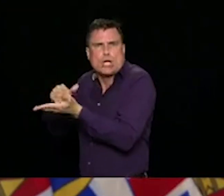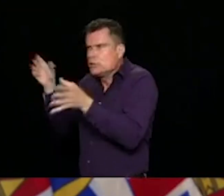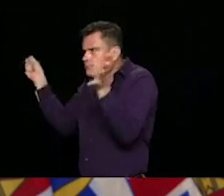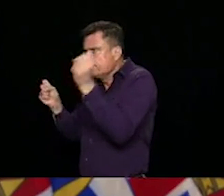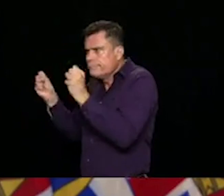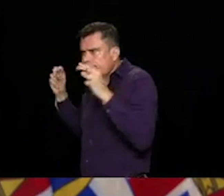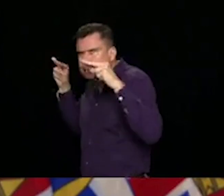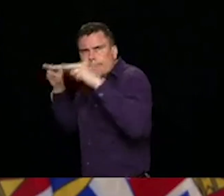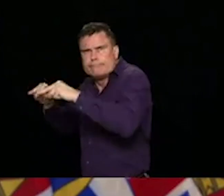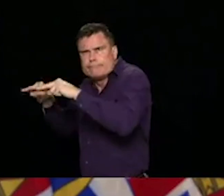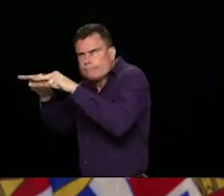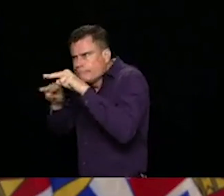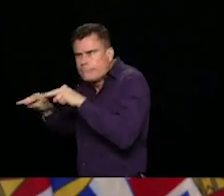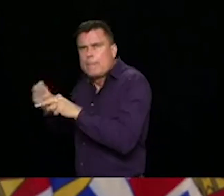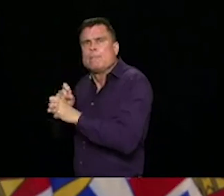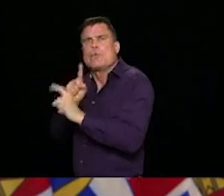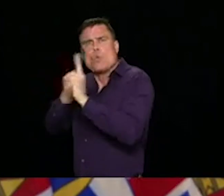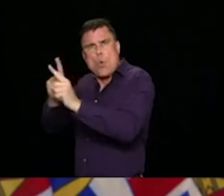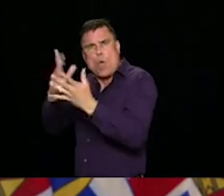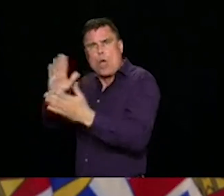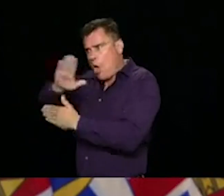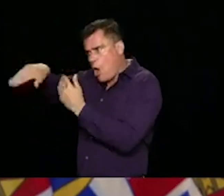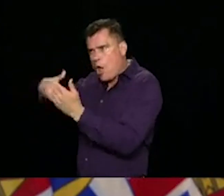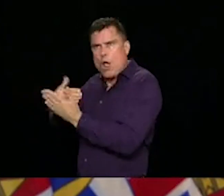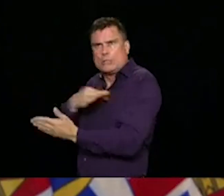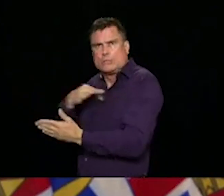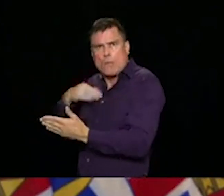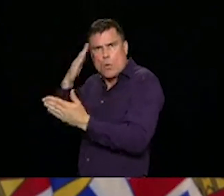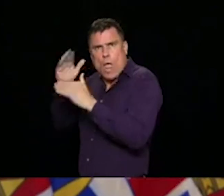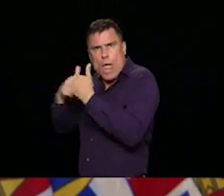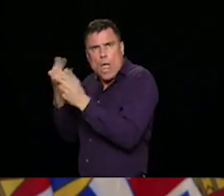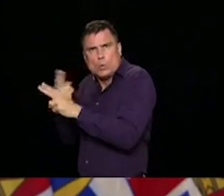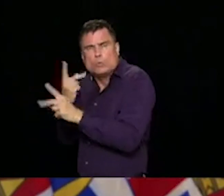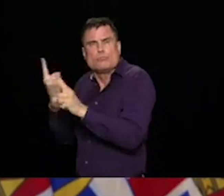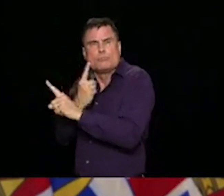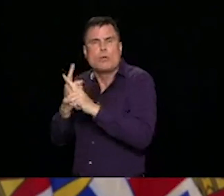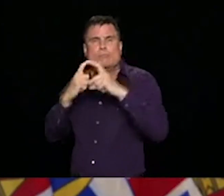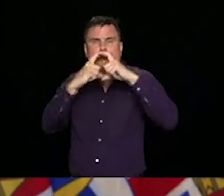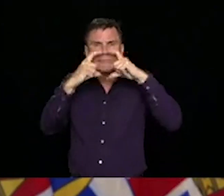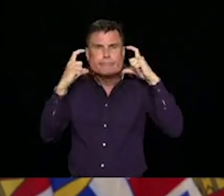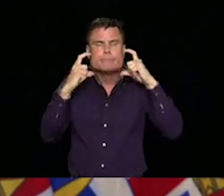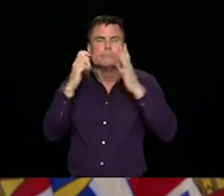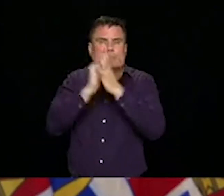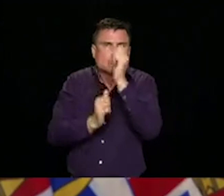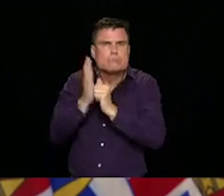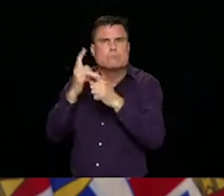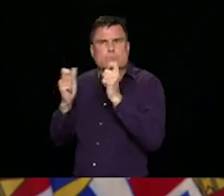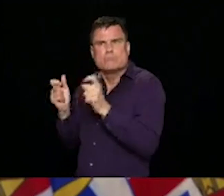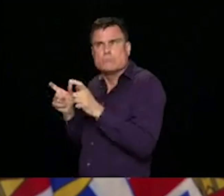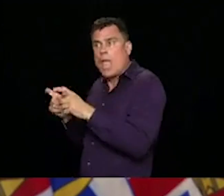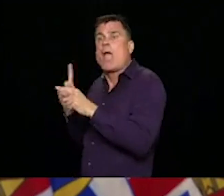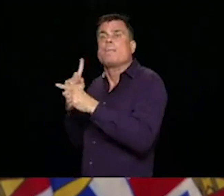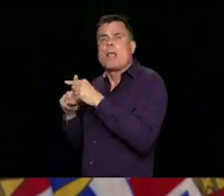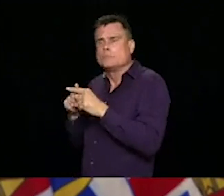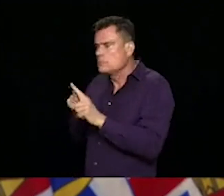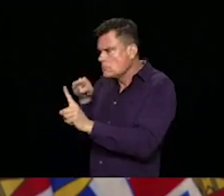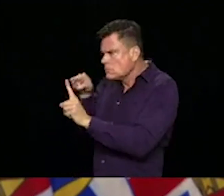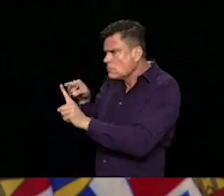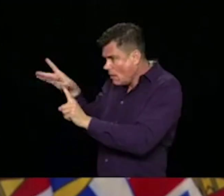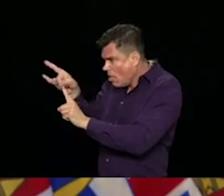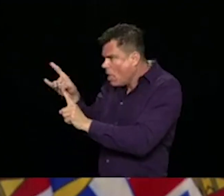of the personal protective equipment is used properly and that people are doing what they need to do, and the investigation, trying to track